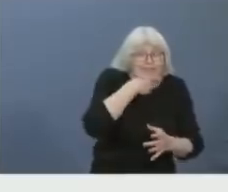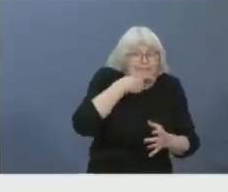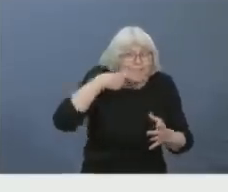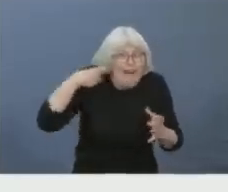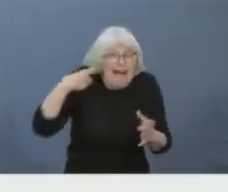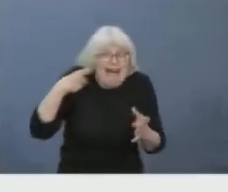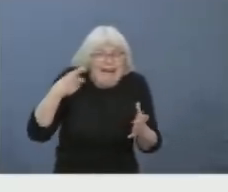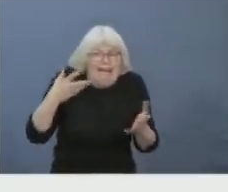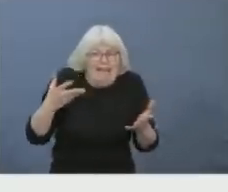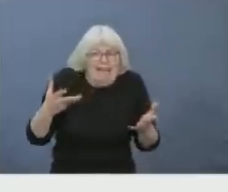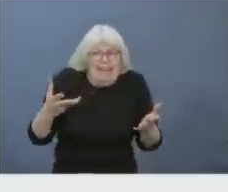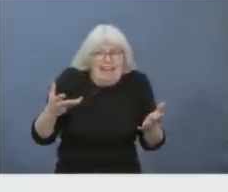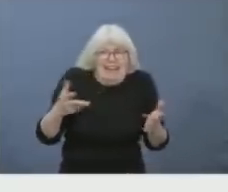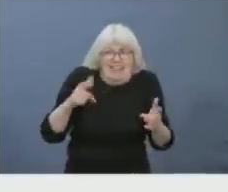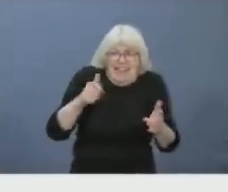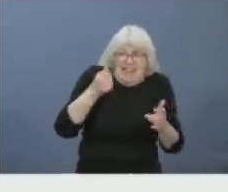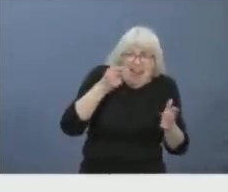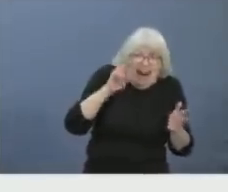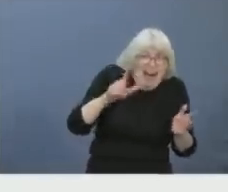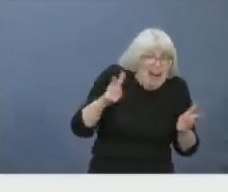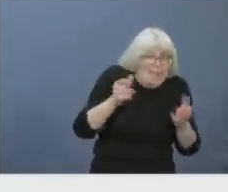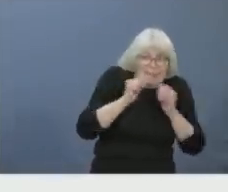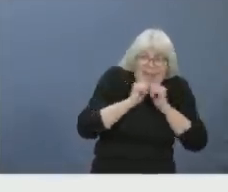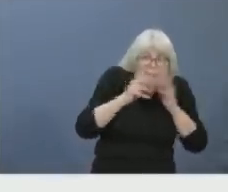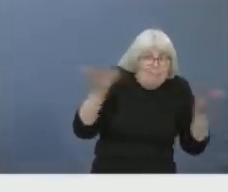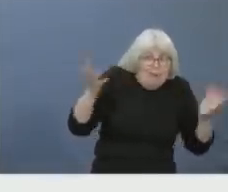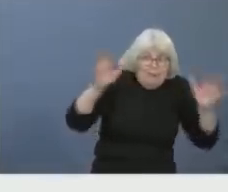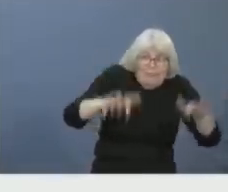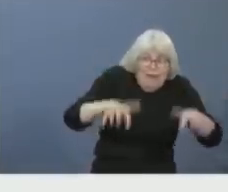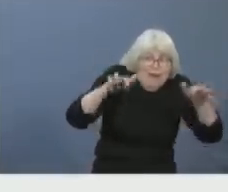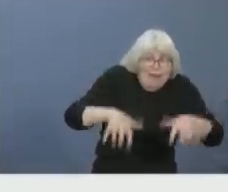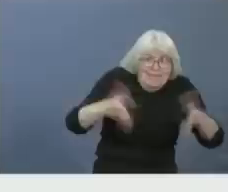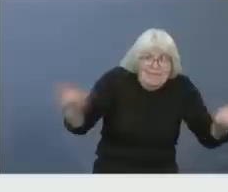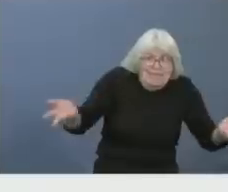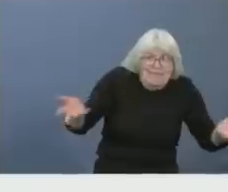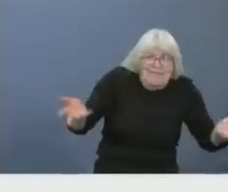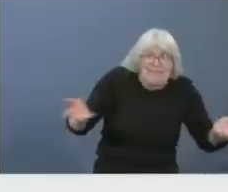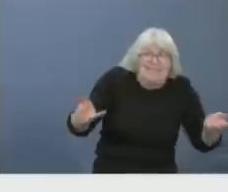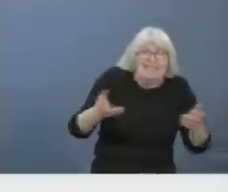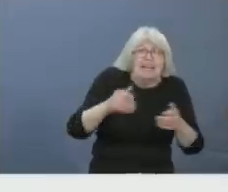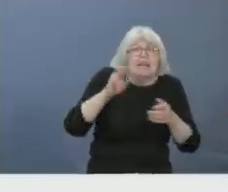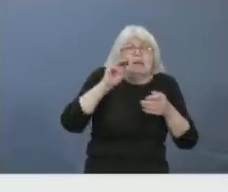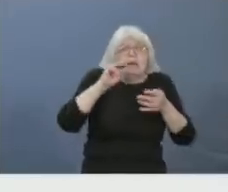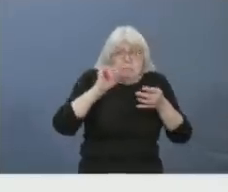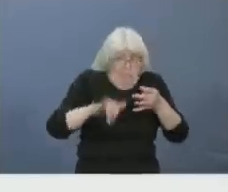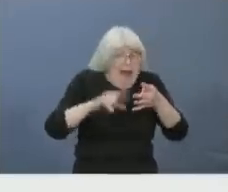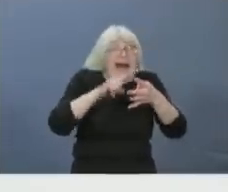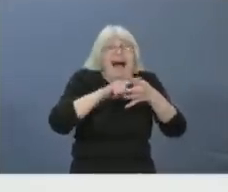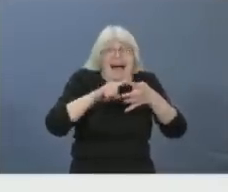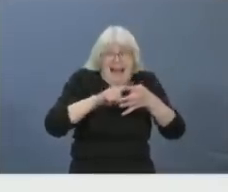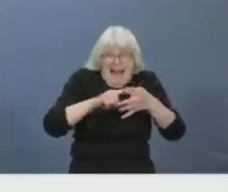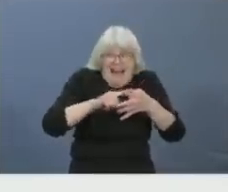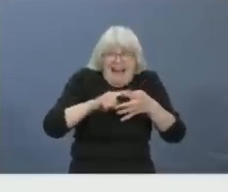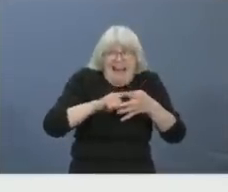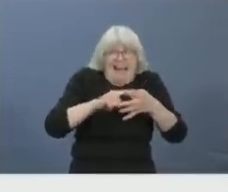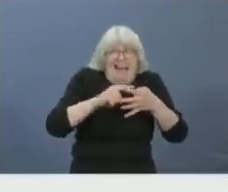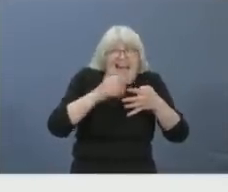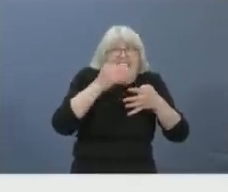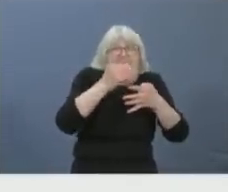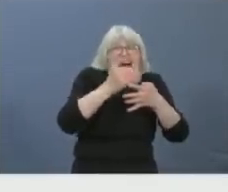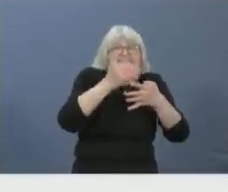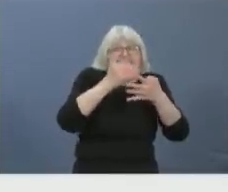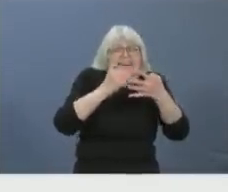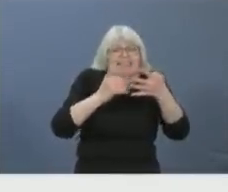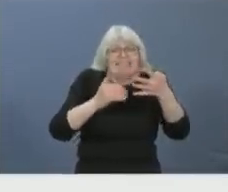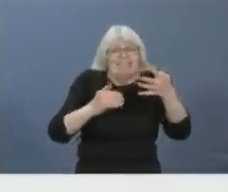in April. We did have a significant rainfall event in early May, but there hasn't been a whole lot since then.